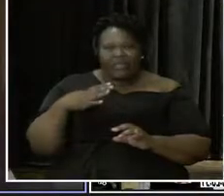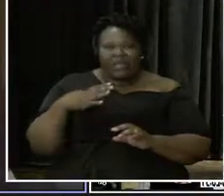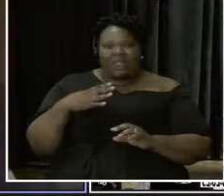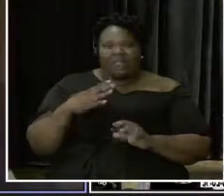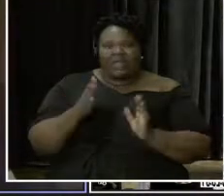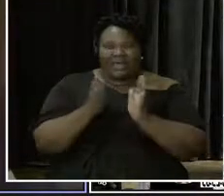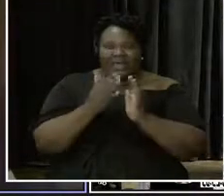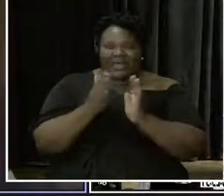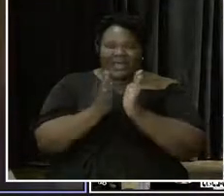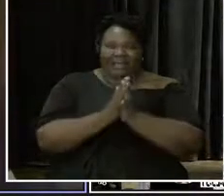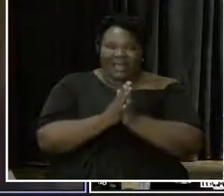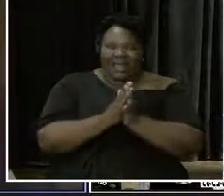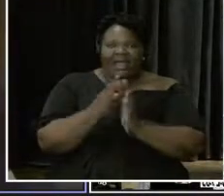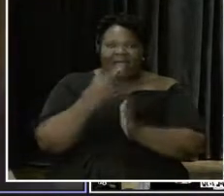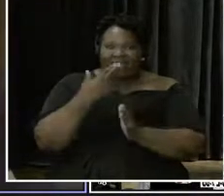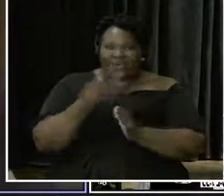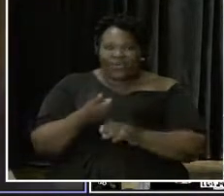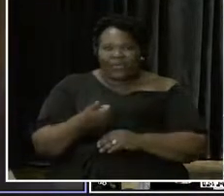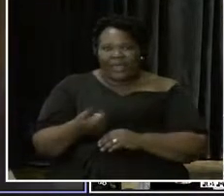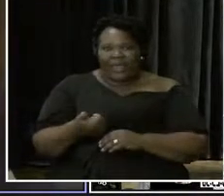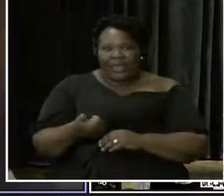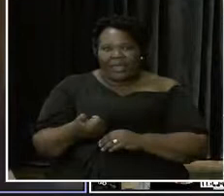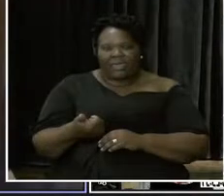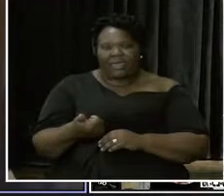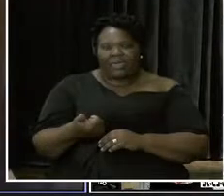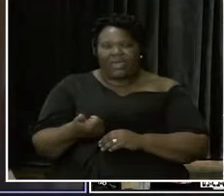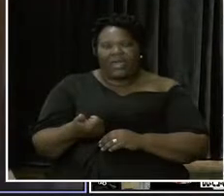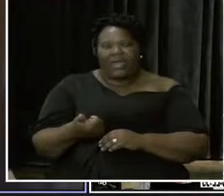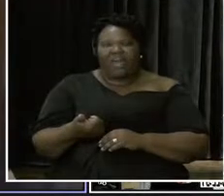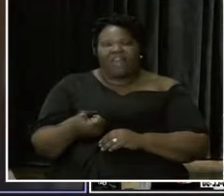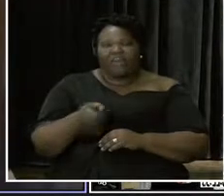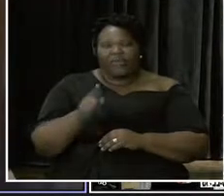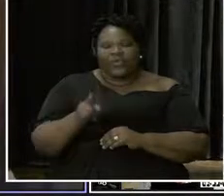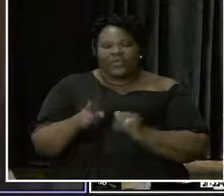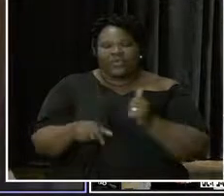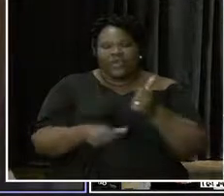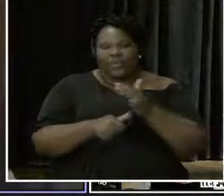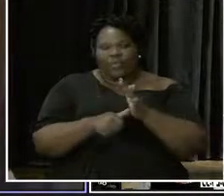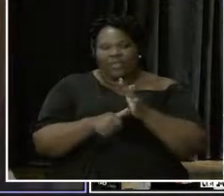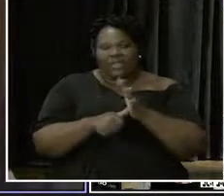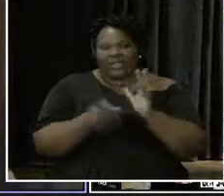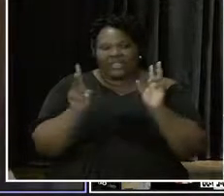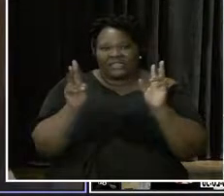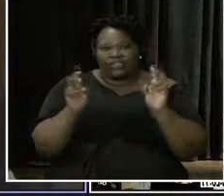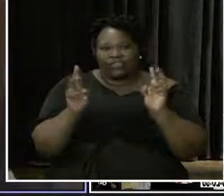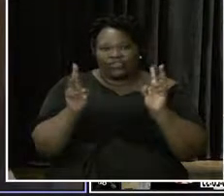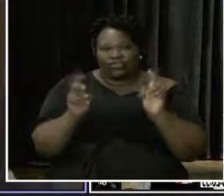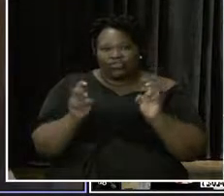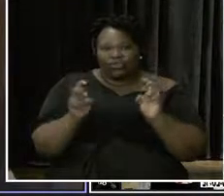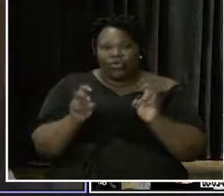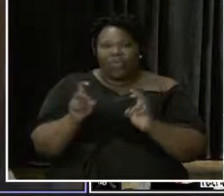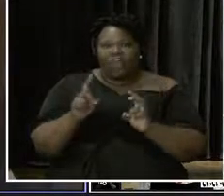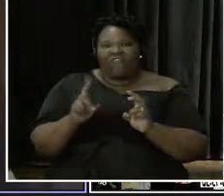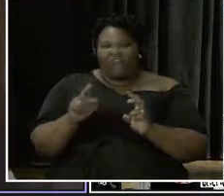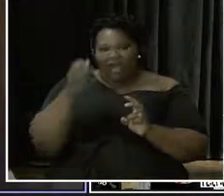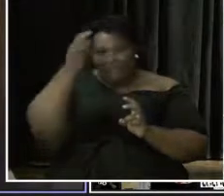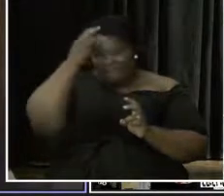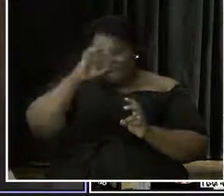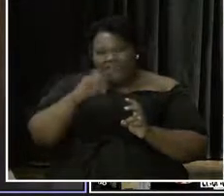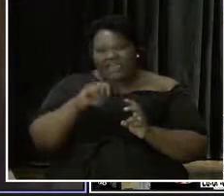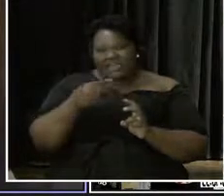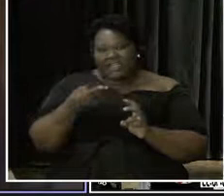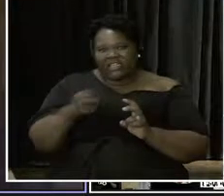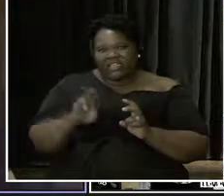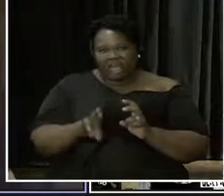back of this profoundly important issue to both the Governance and Human Resources Committee and